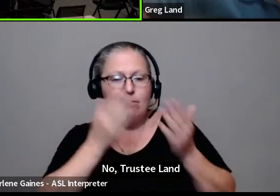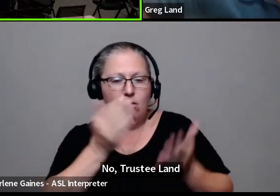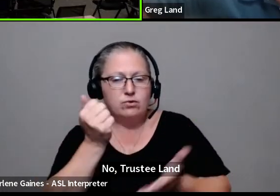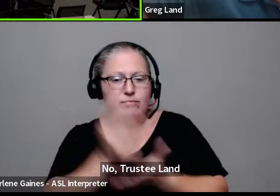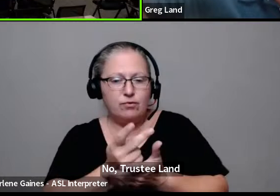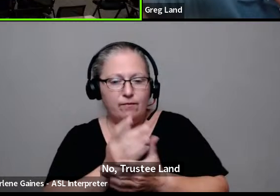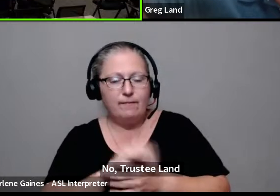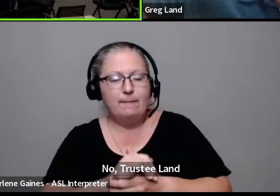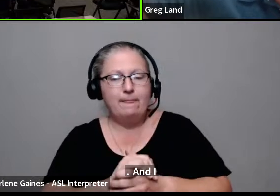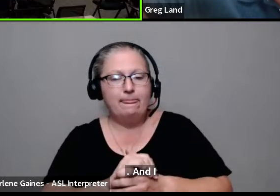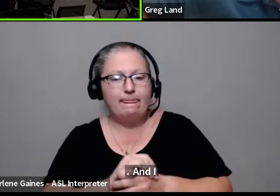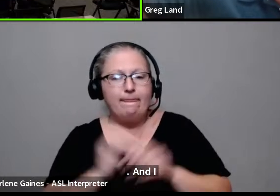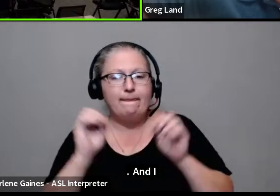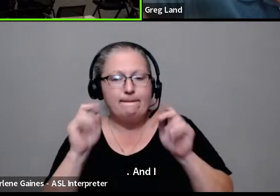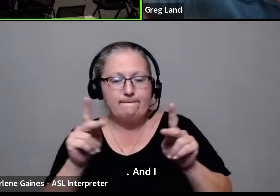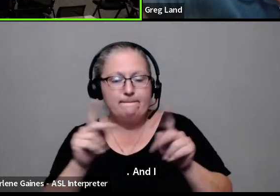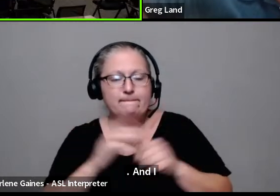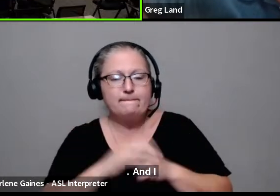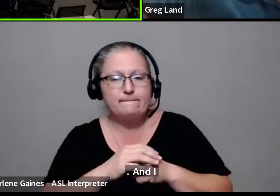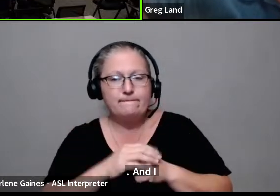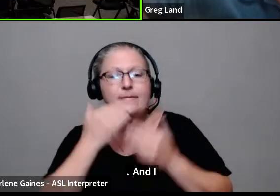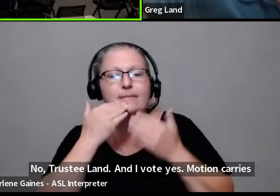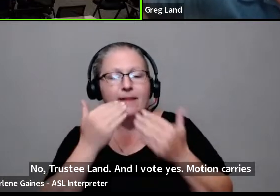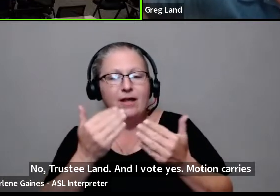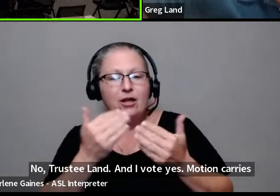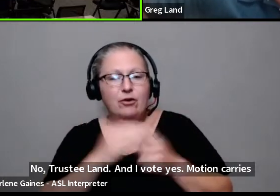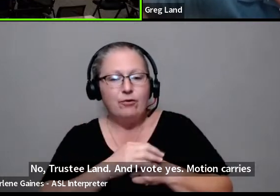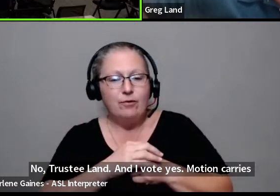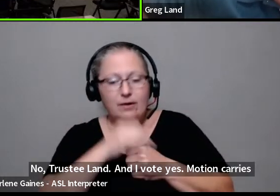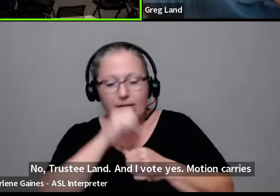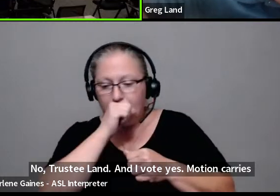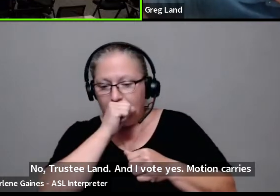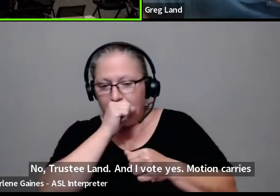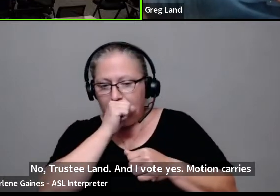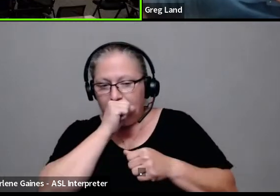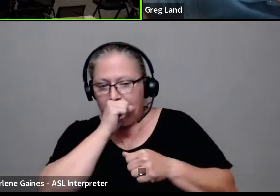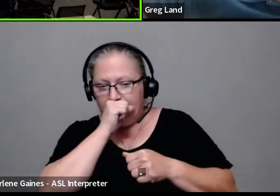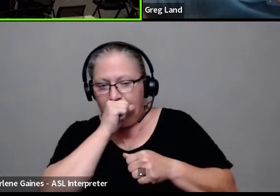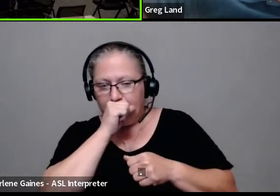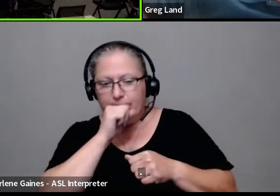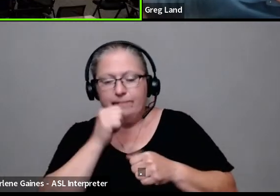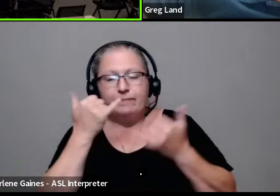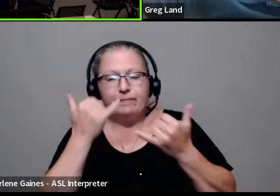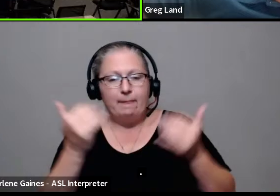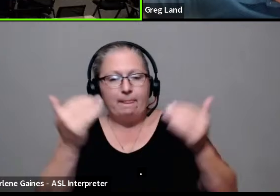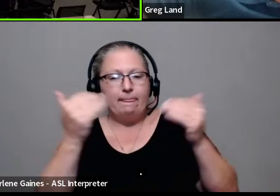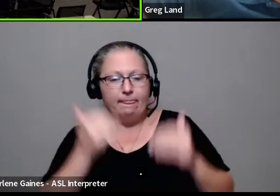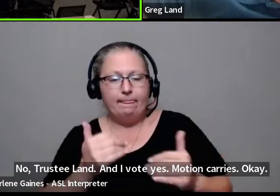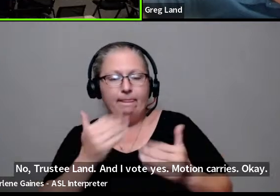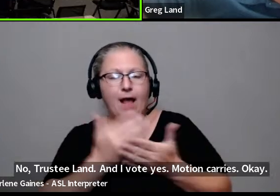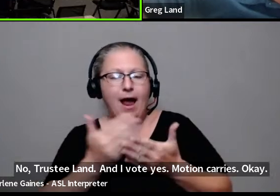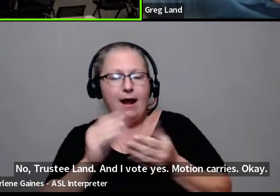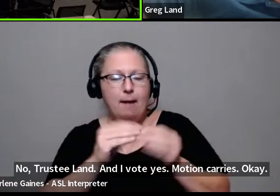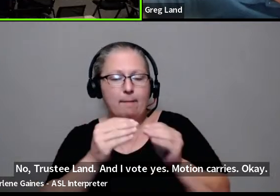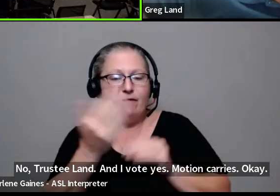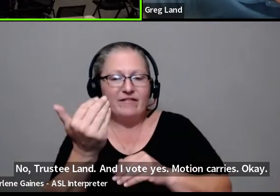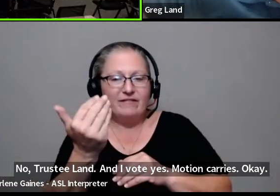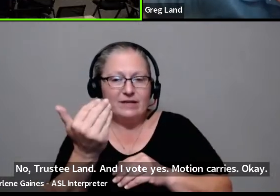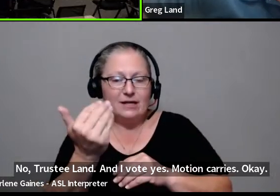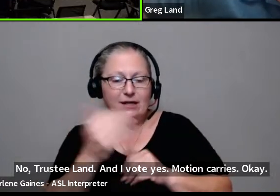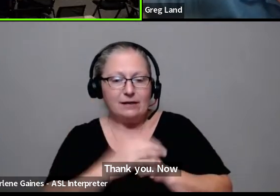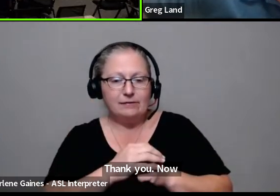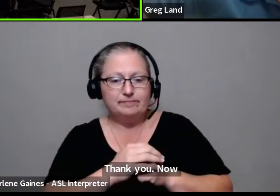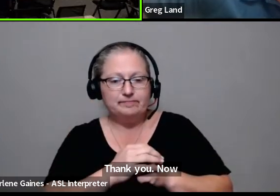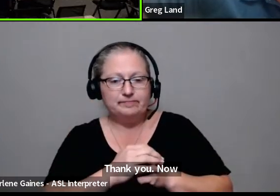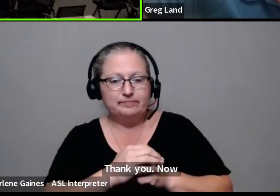carries. Okay. Thank you. Now, now going on to item 15. Thank